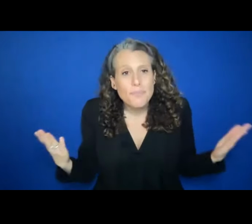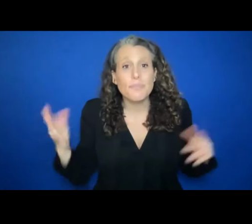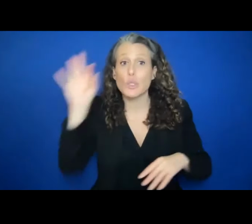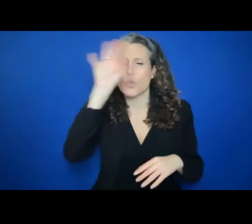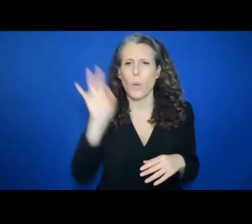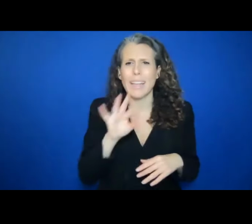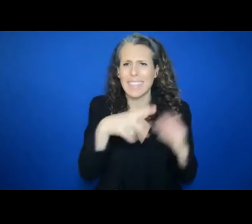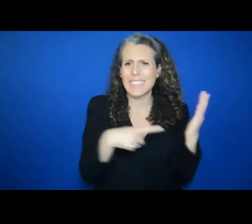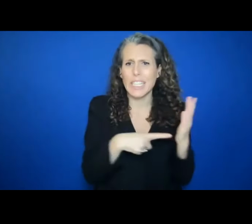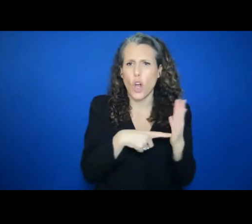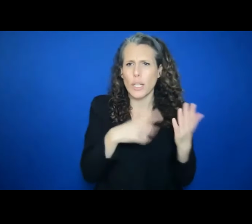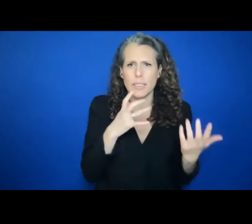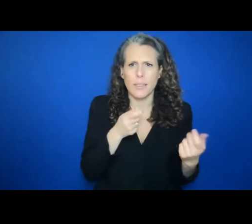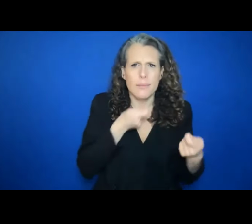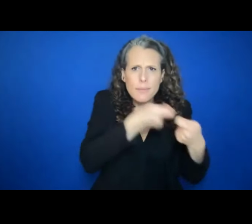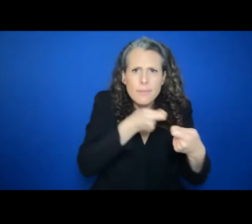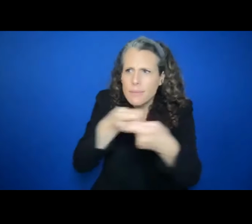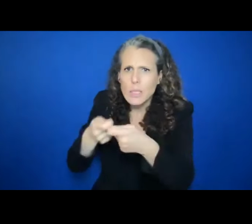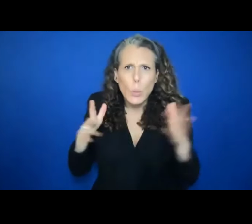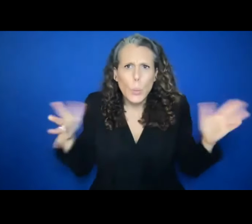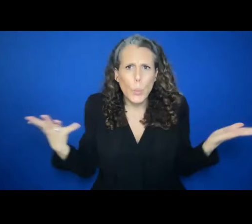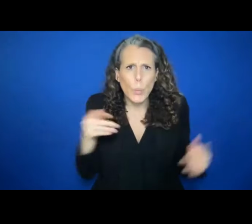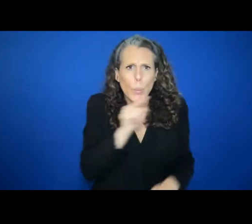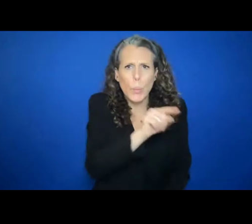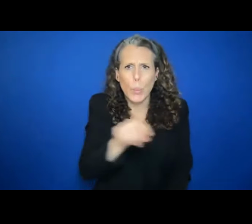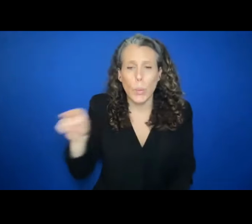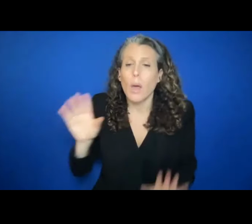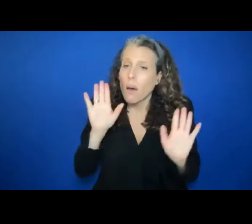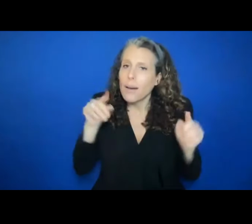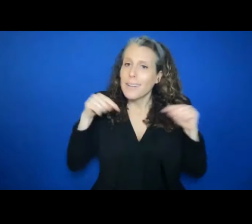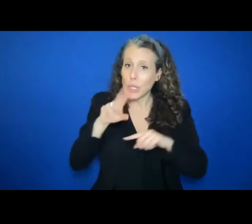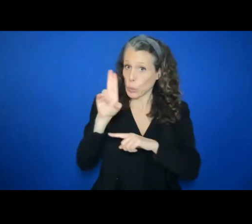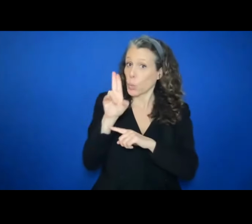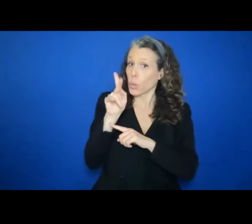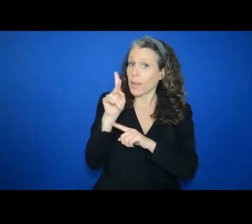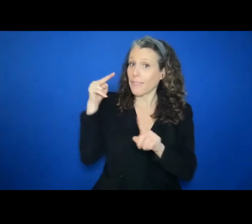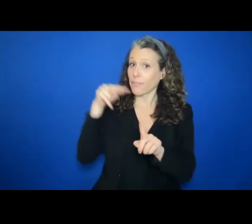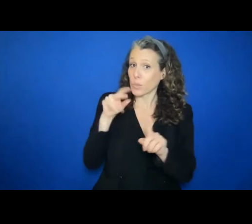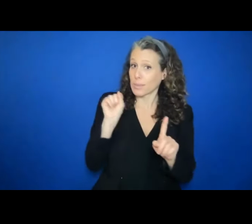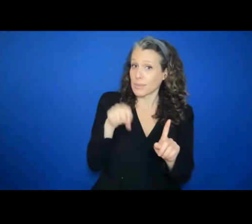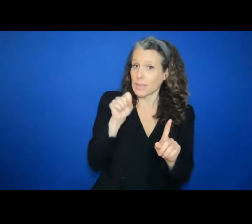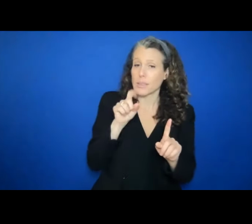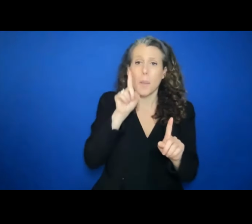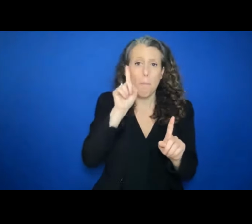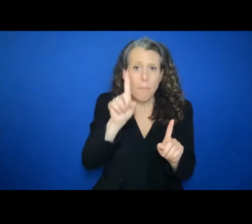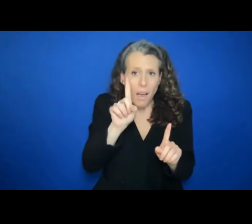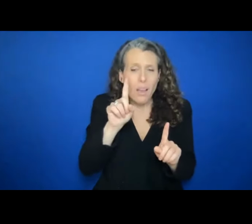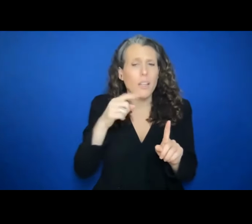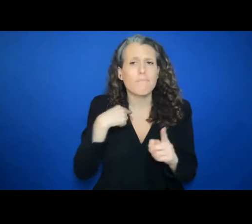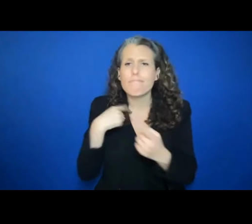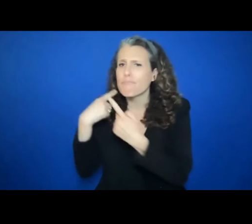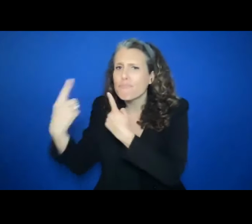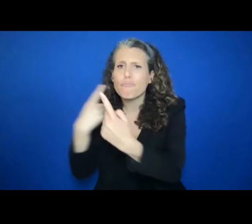who? This is admittedly from a UK perspective, but the things I've heard from both